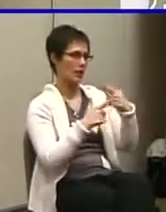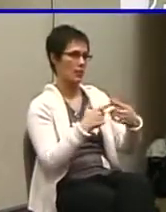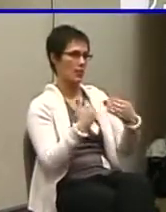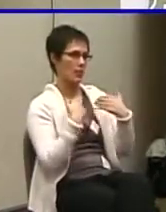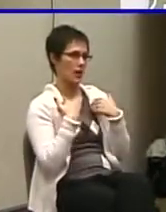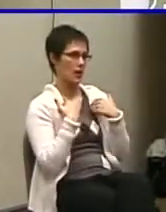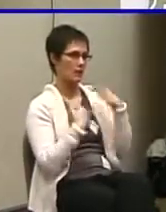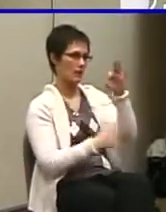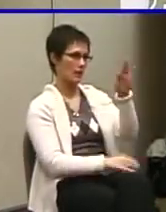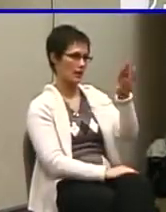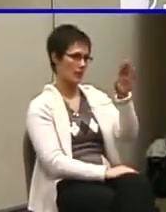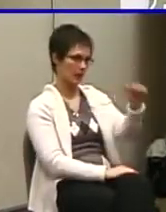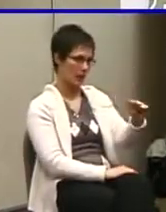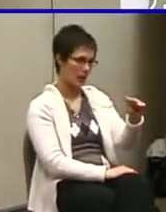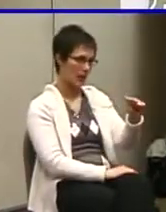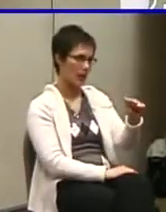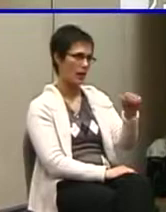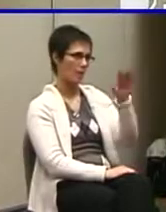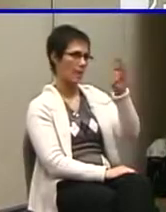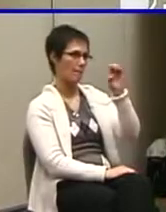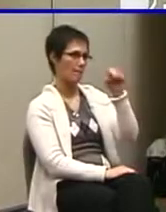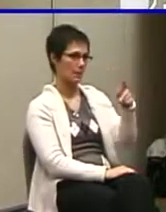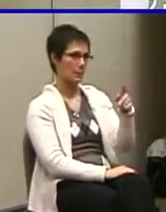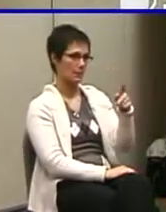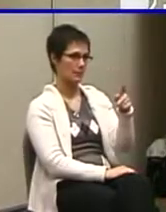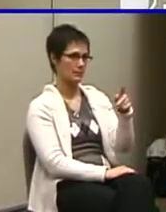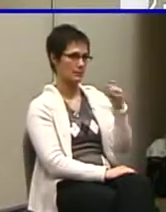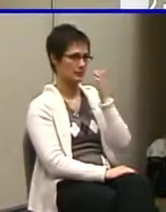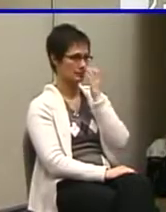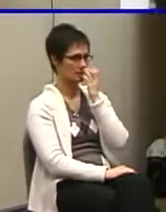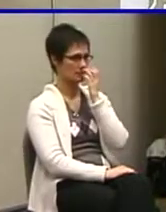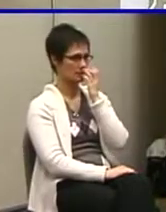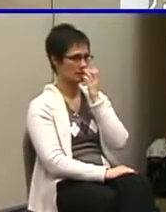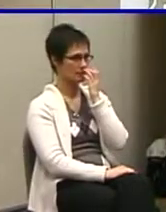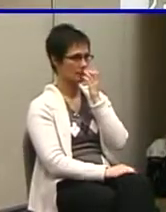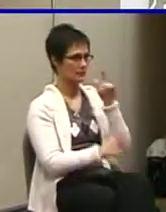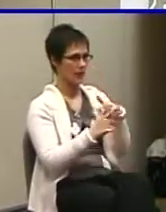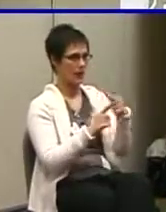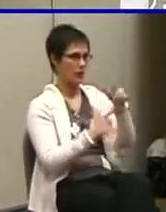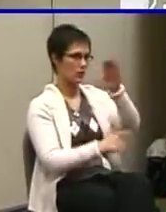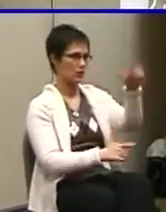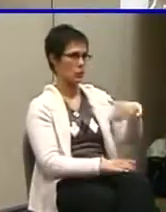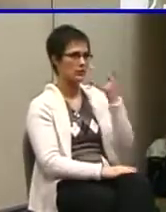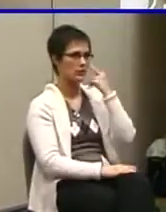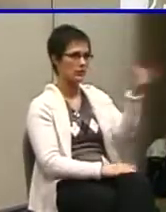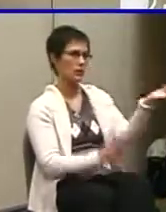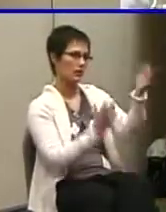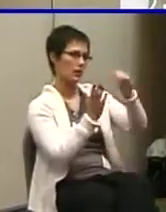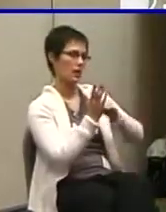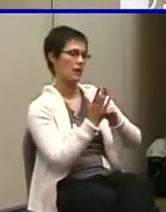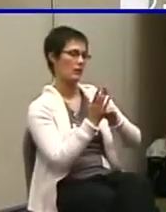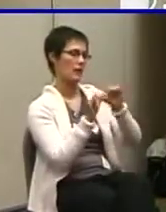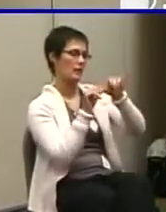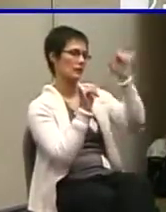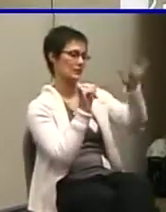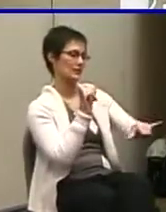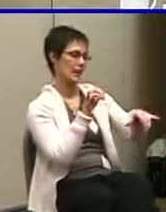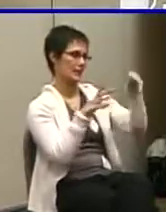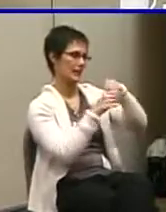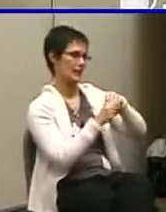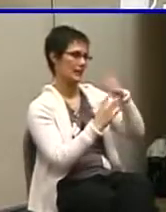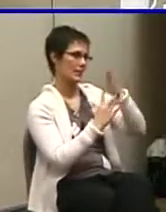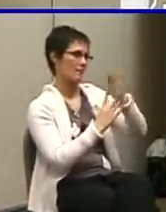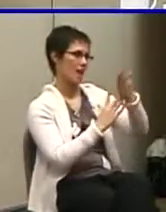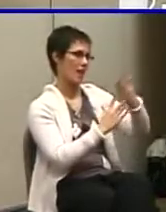FBA and the BIP, and then you never see it again, and so that just stays in his file.